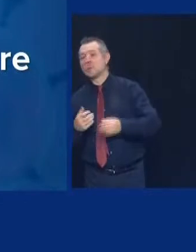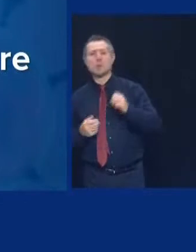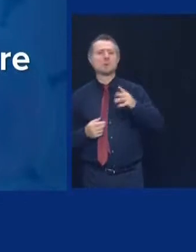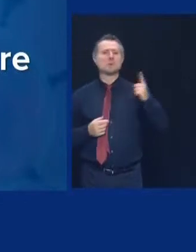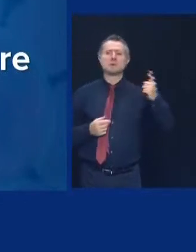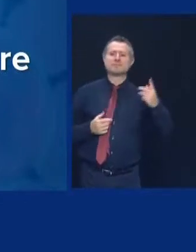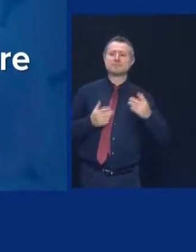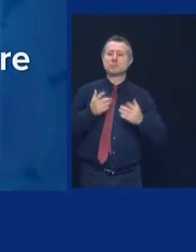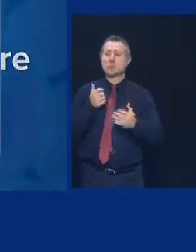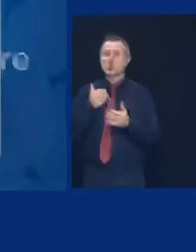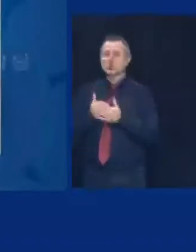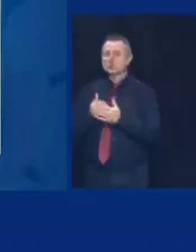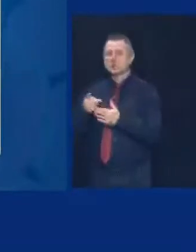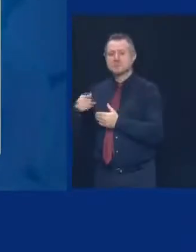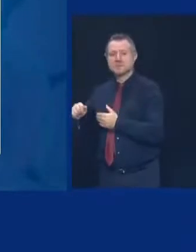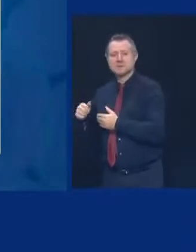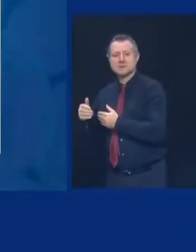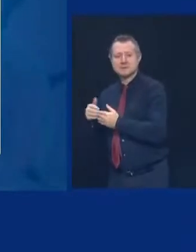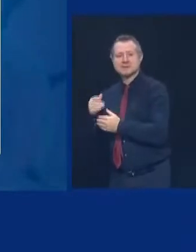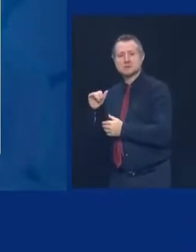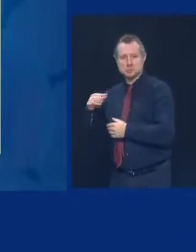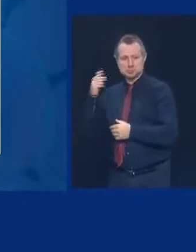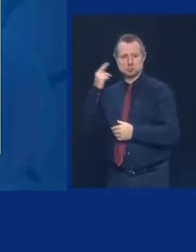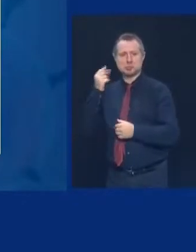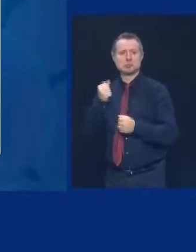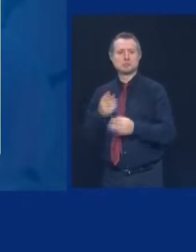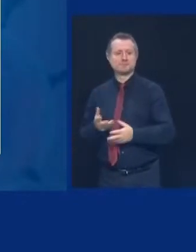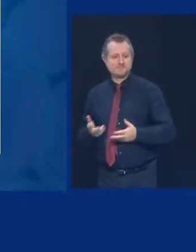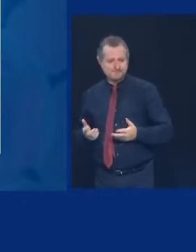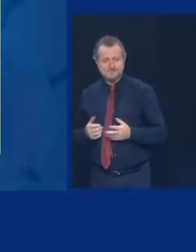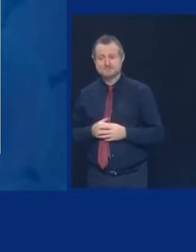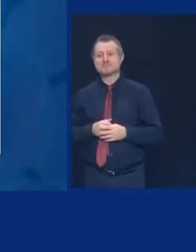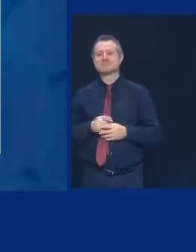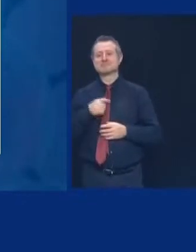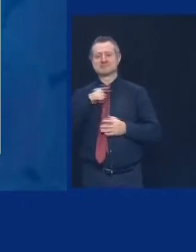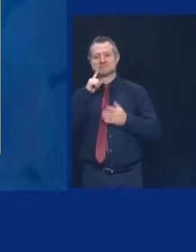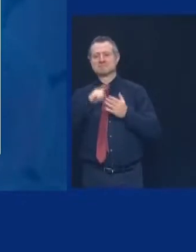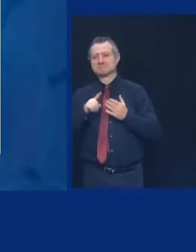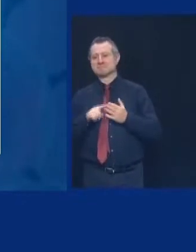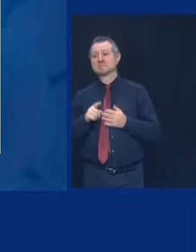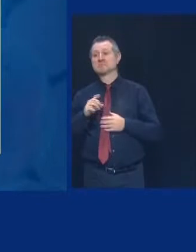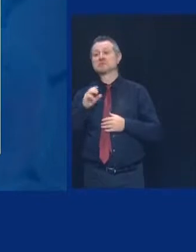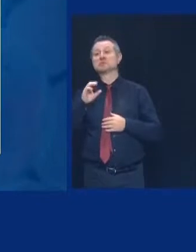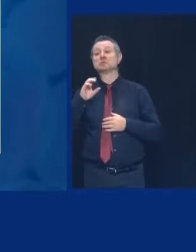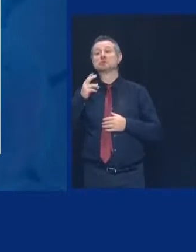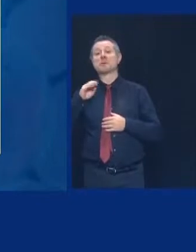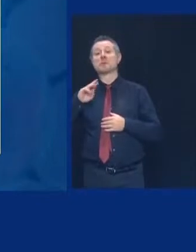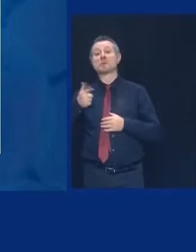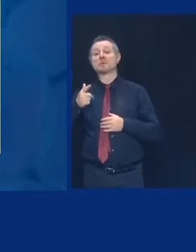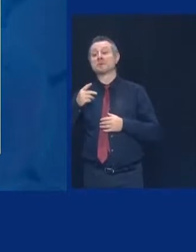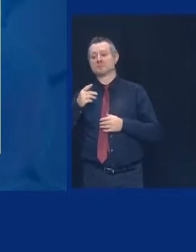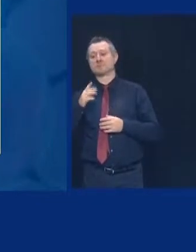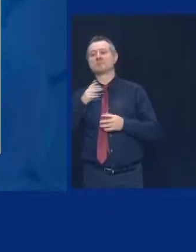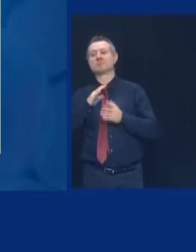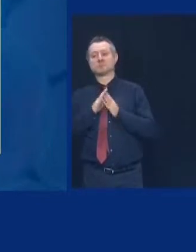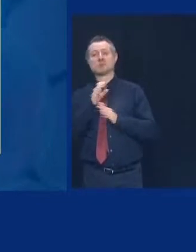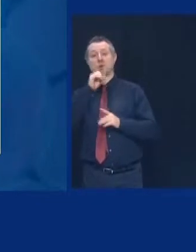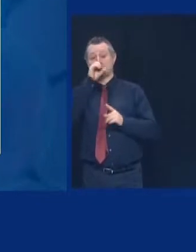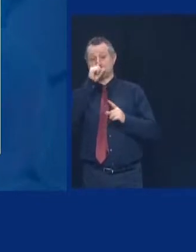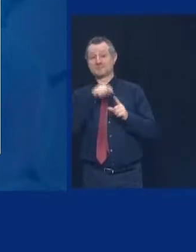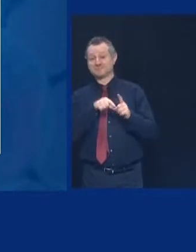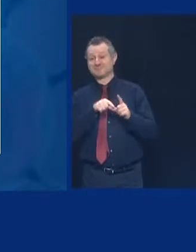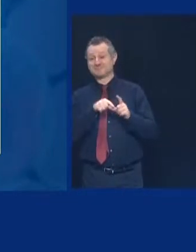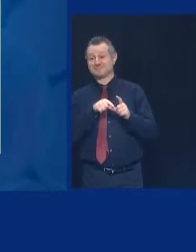Pennsylvania. So we're focusing on that. But Chemung County is going to have an orange zone and a